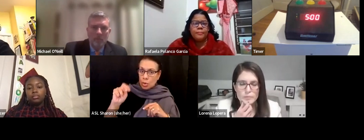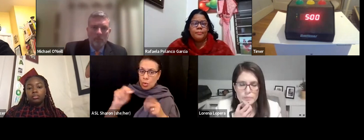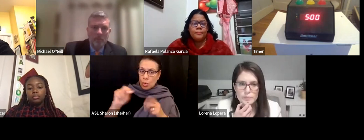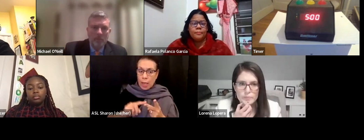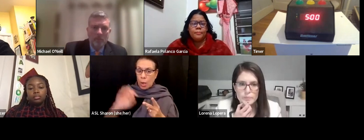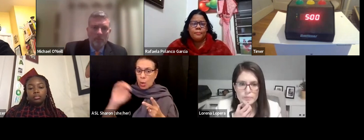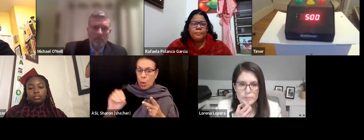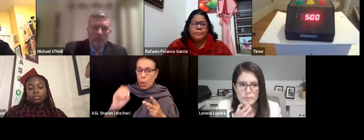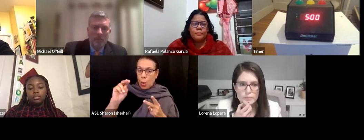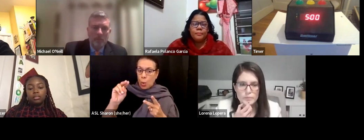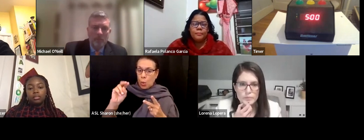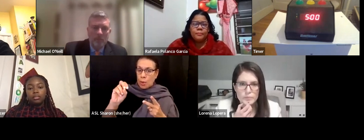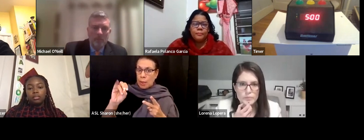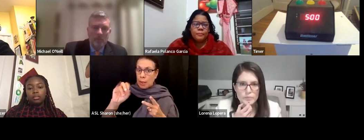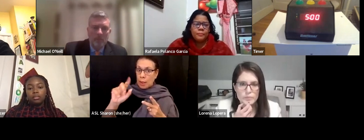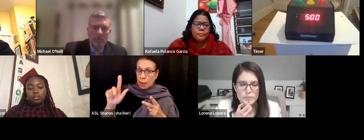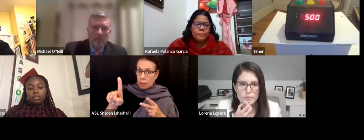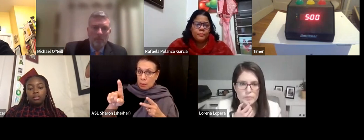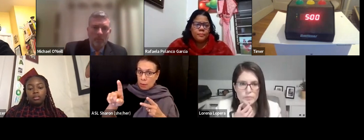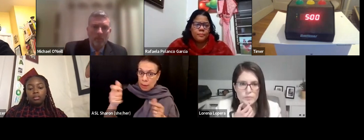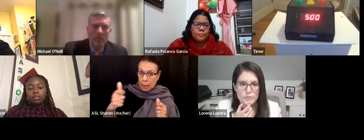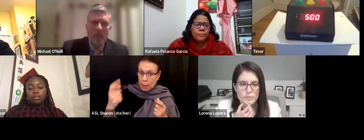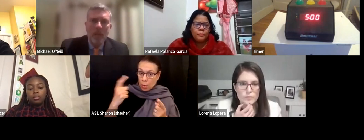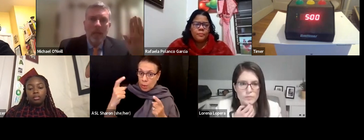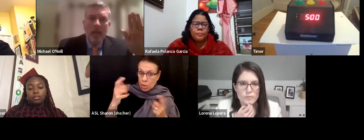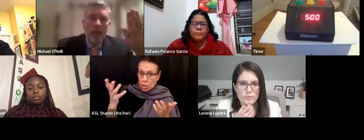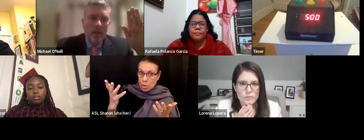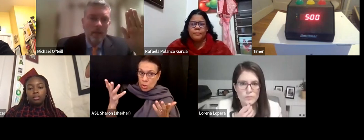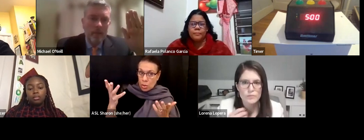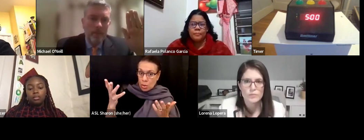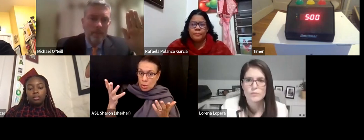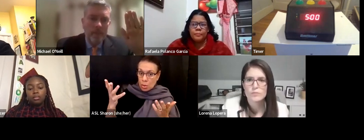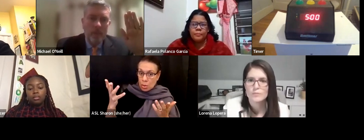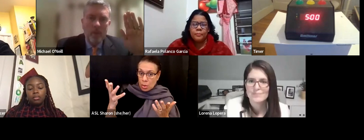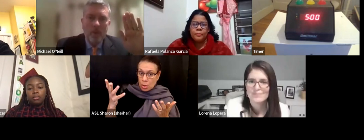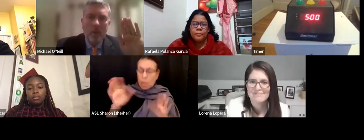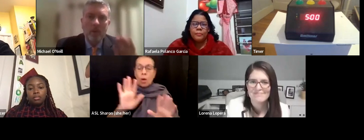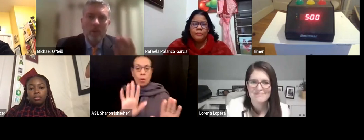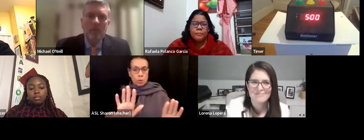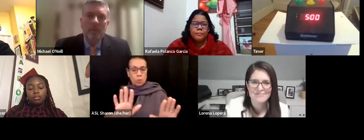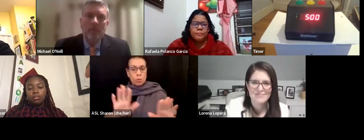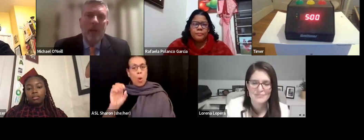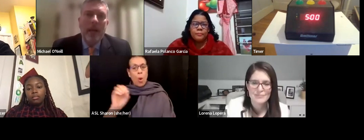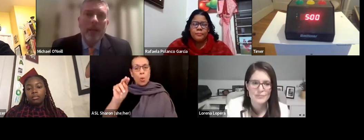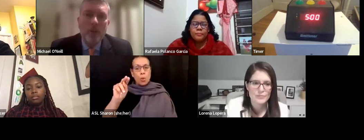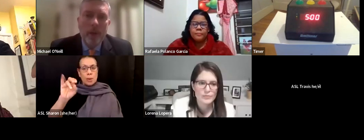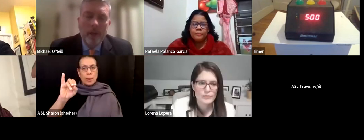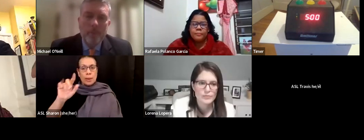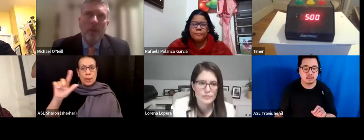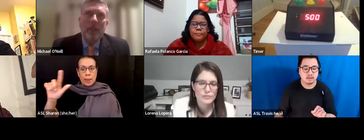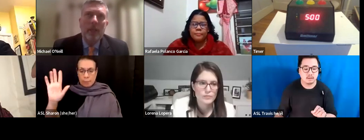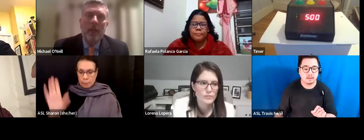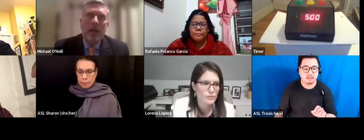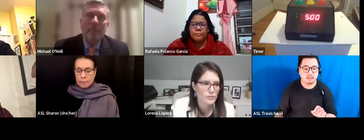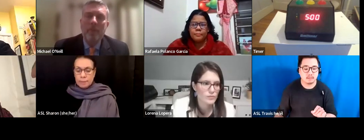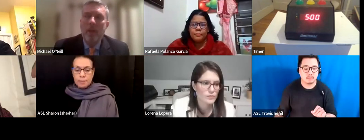back to miss lopera no miss lapera oh sorry excuse me mr o'neill i just wanted to